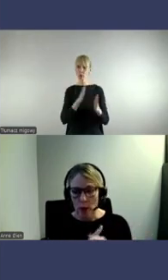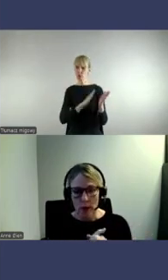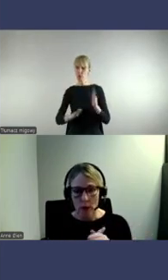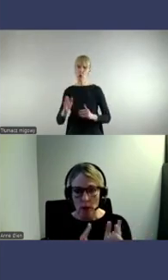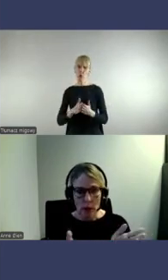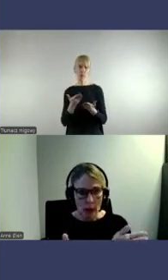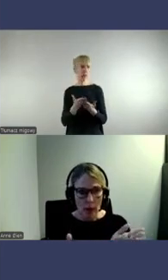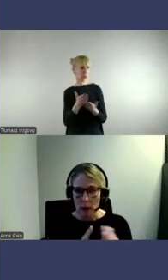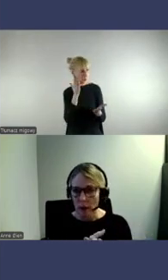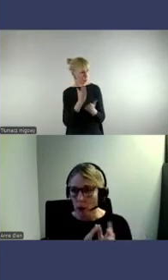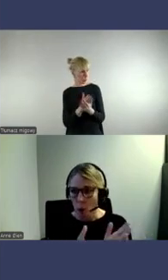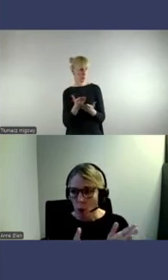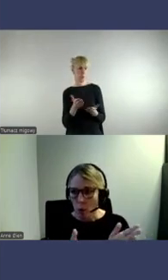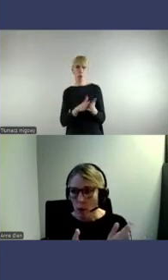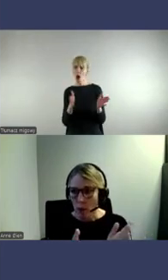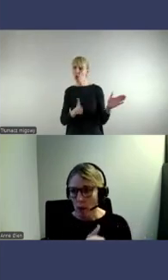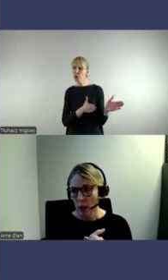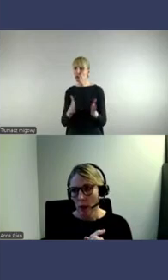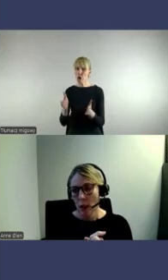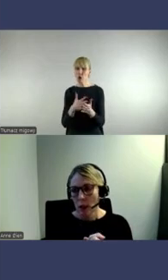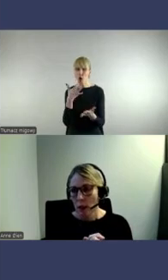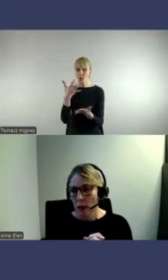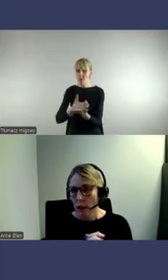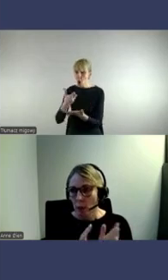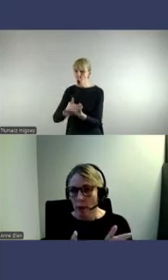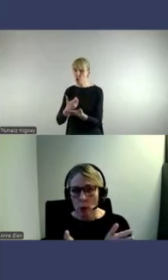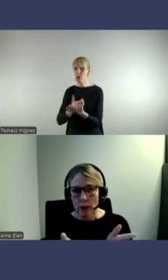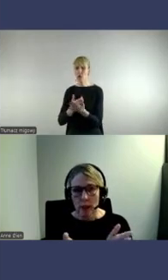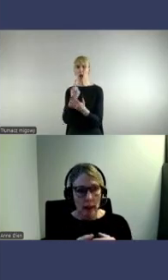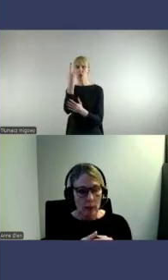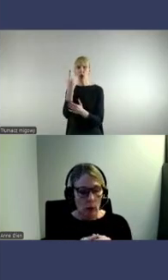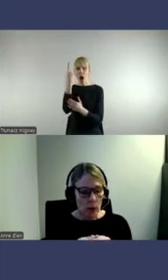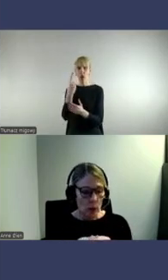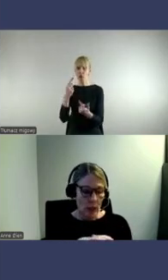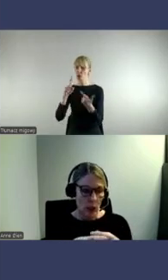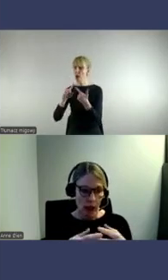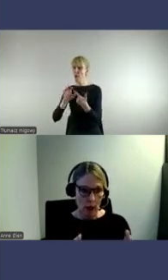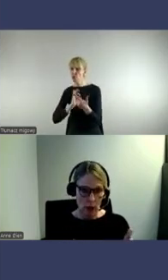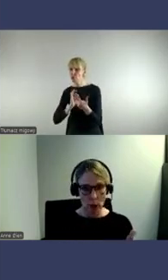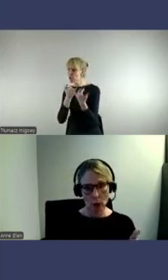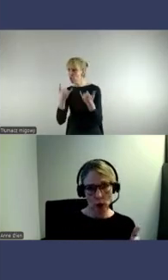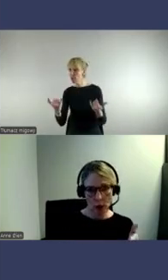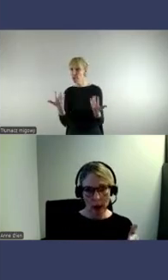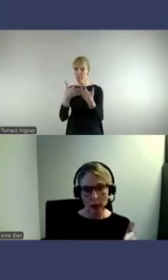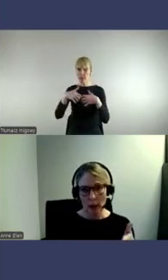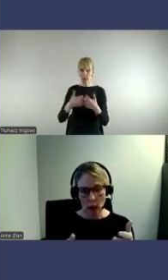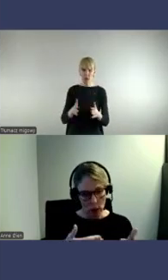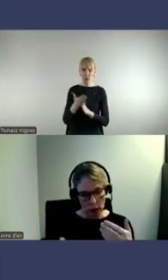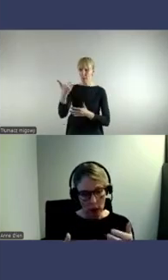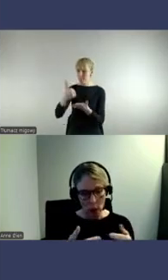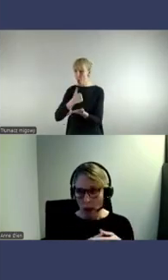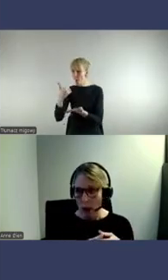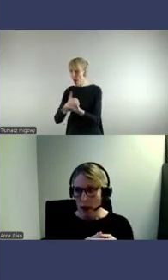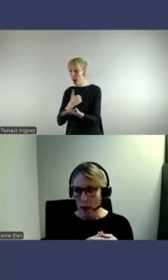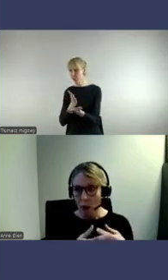are closed, they use their tractors and their equipment. They help out when they're needed. And they've also reached out to the municipality because of